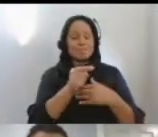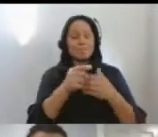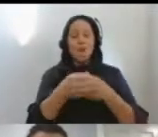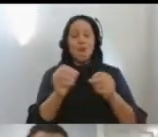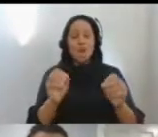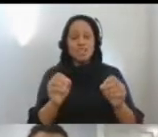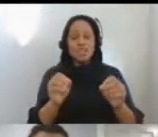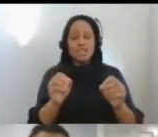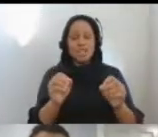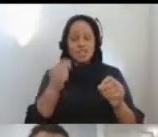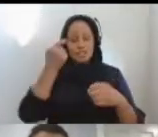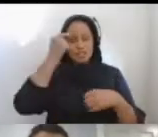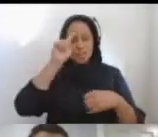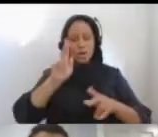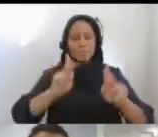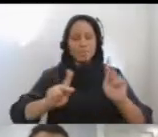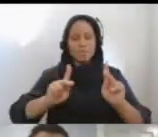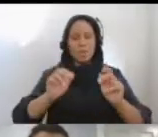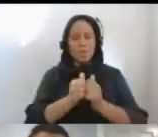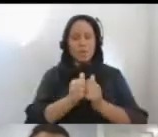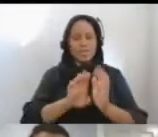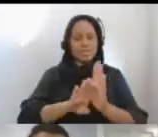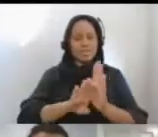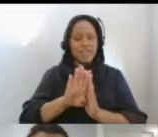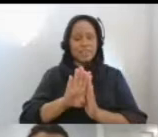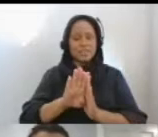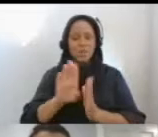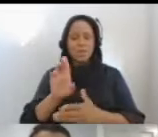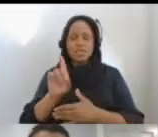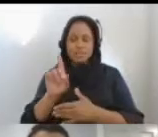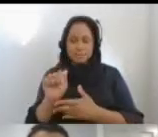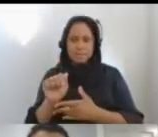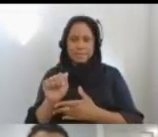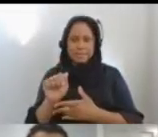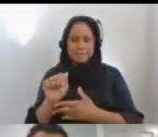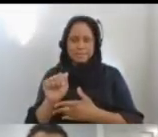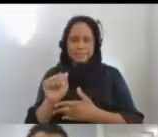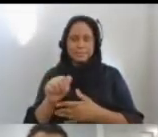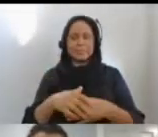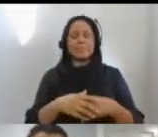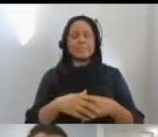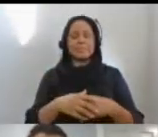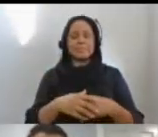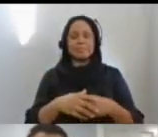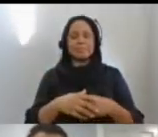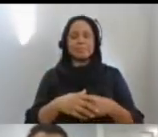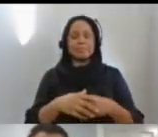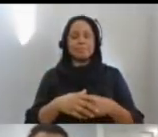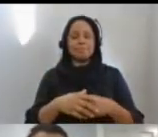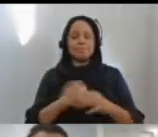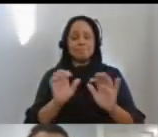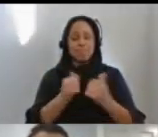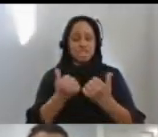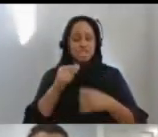for People with Developmental Disabilities. And this is an agency that offers